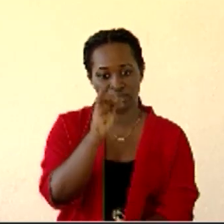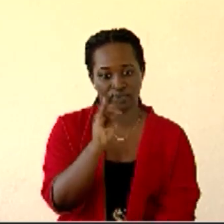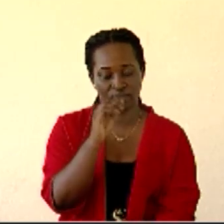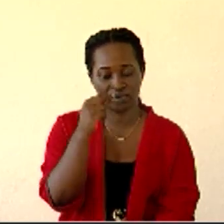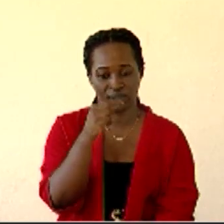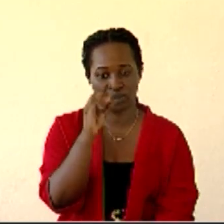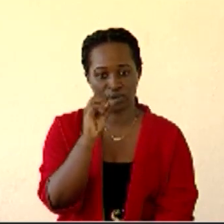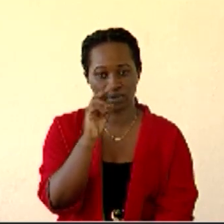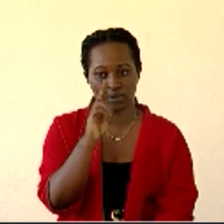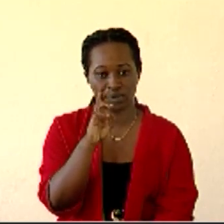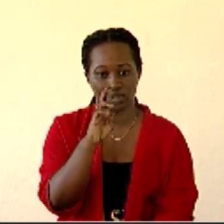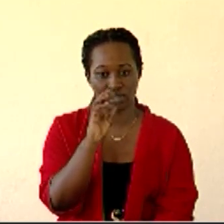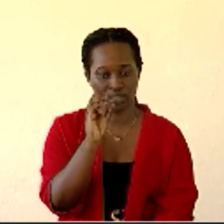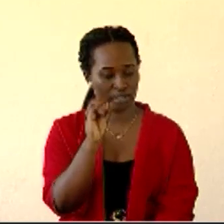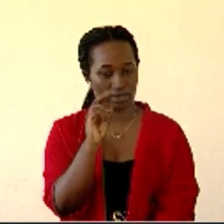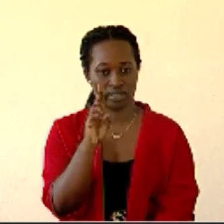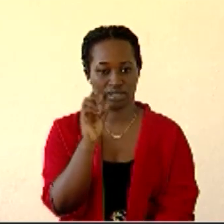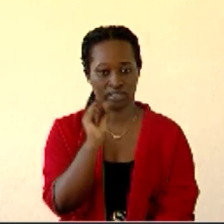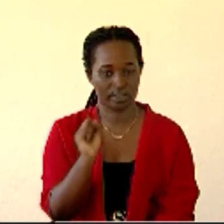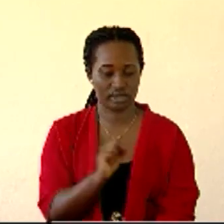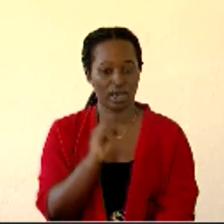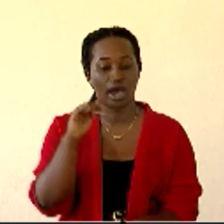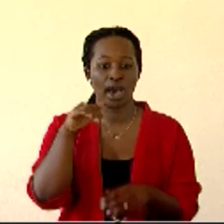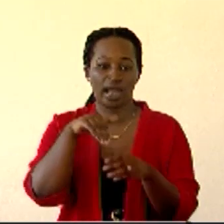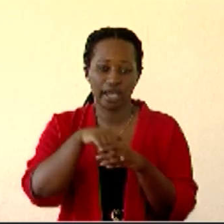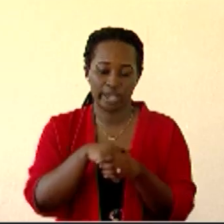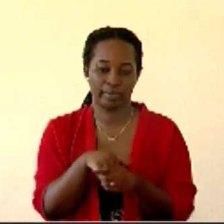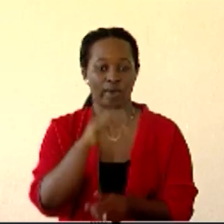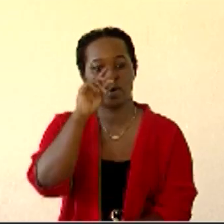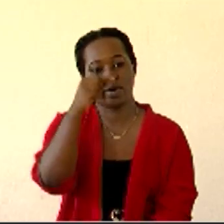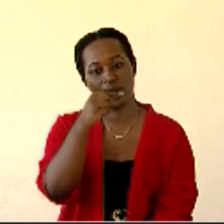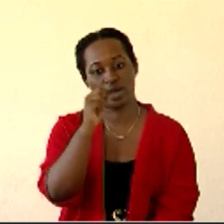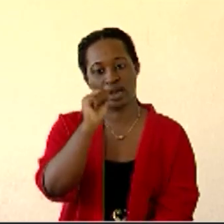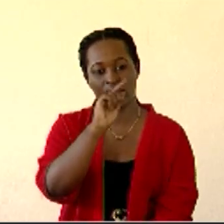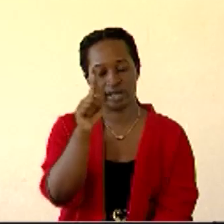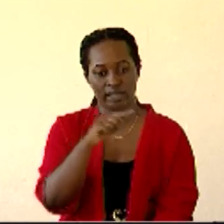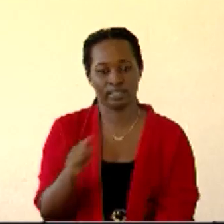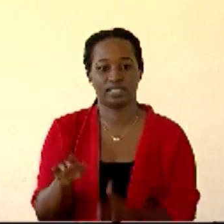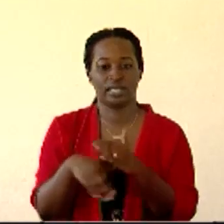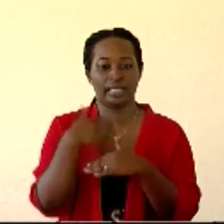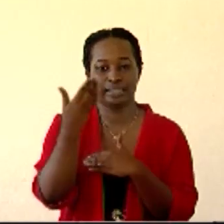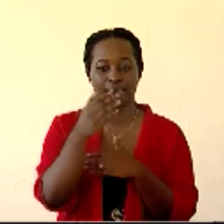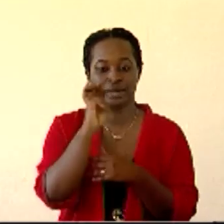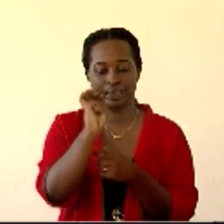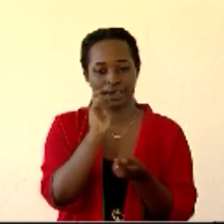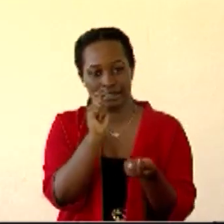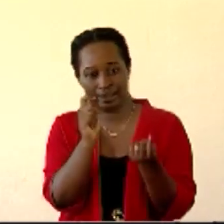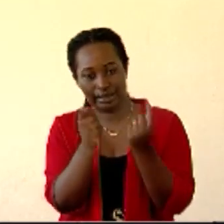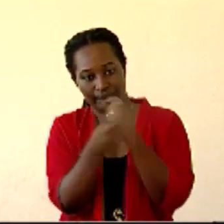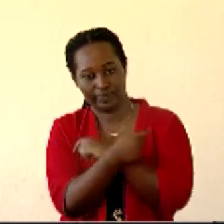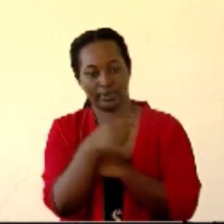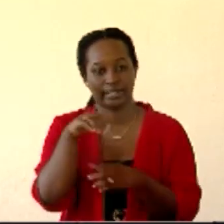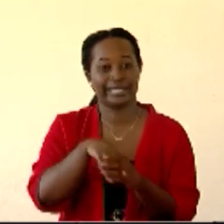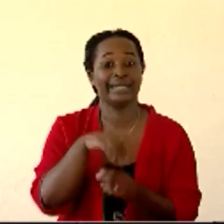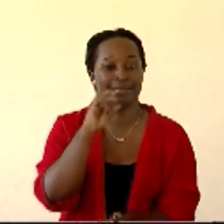means there was evolution of the gas. E was converted into D, which is this